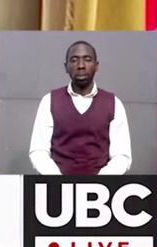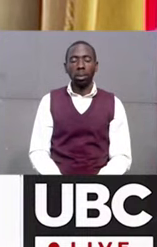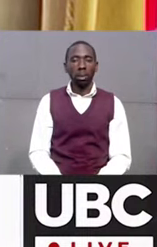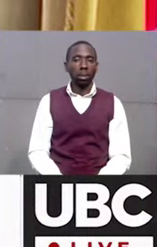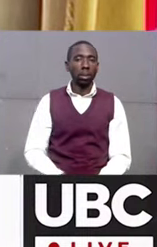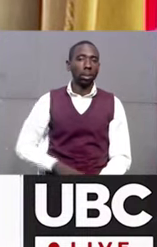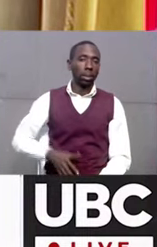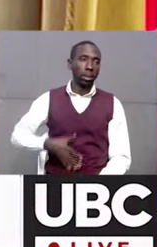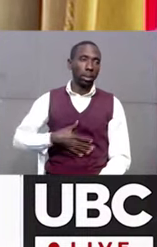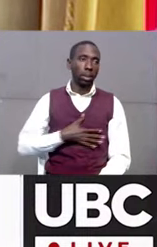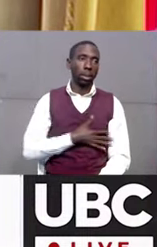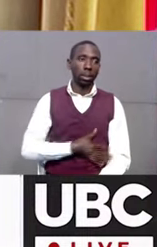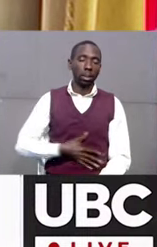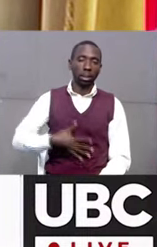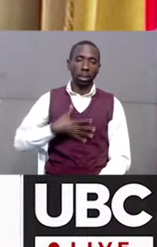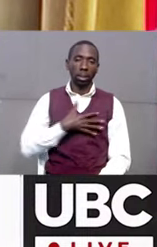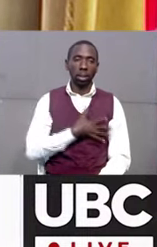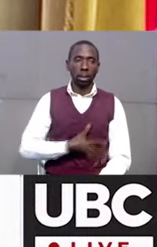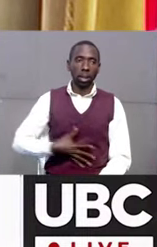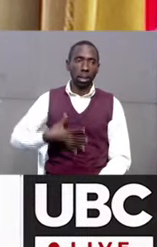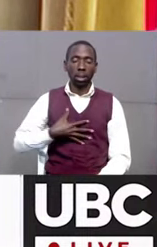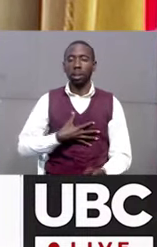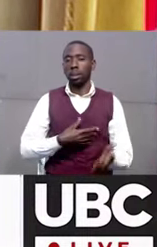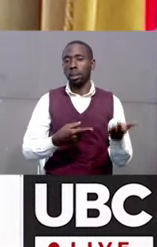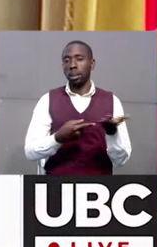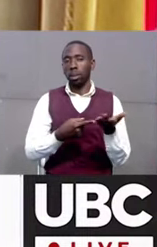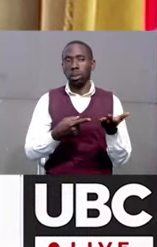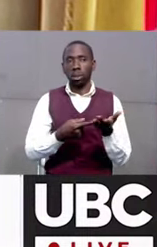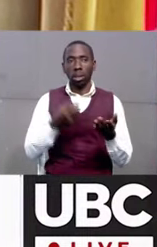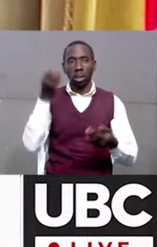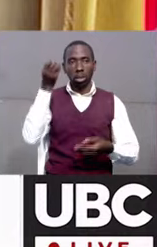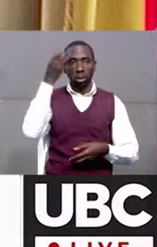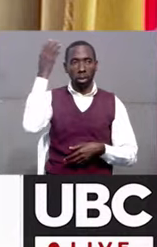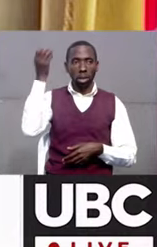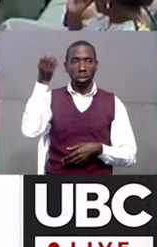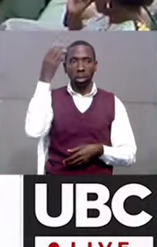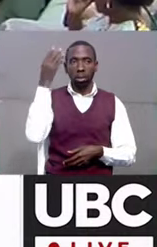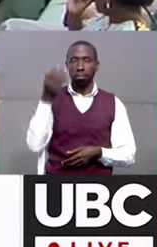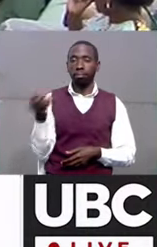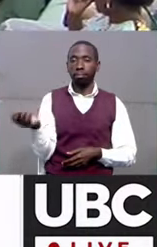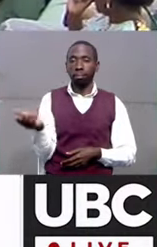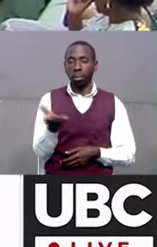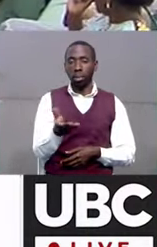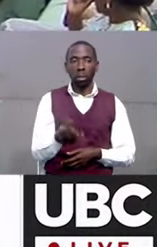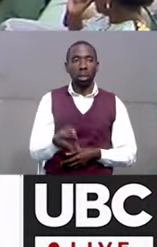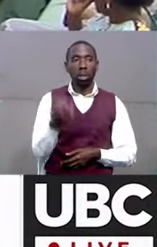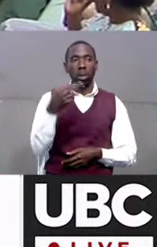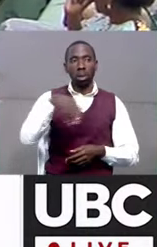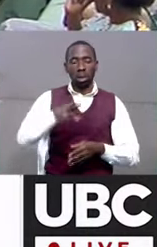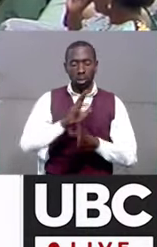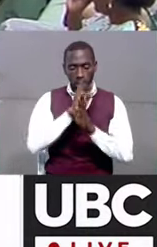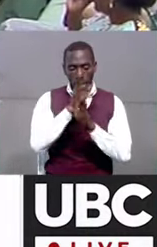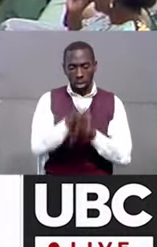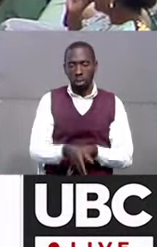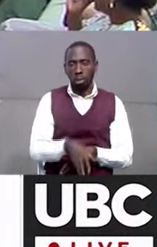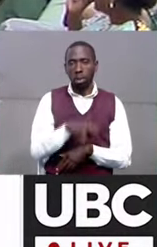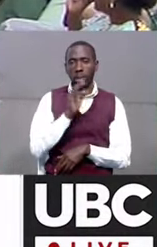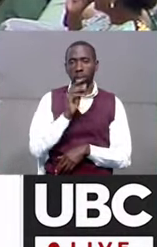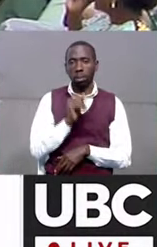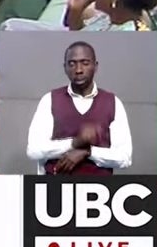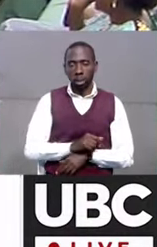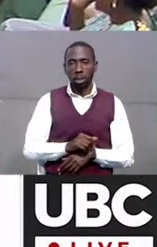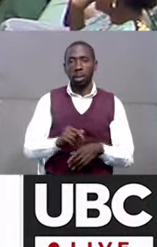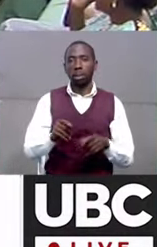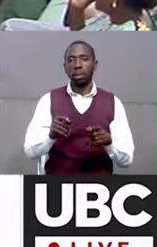Science, technology and innovation. Yes. Right, Honorable Speaker, still under